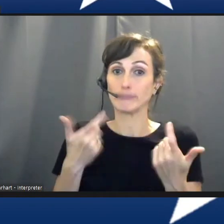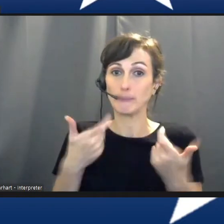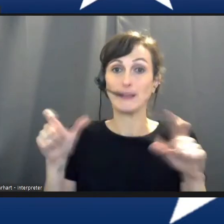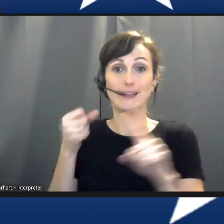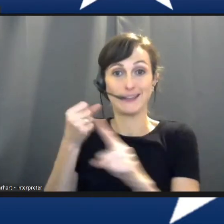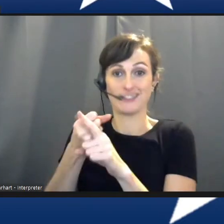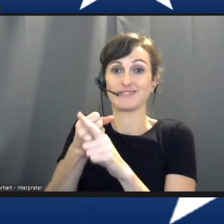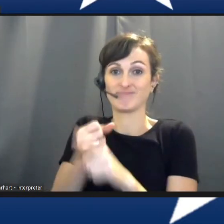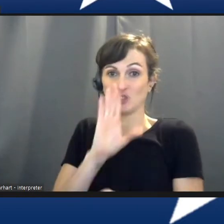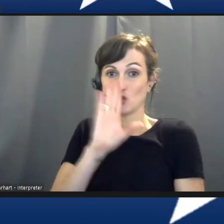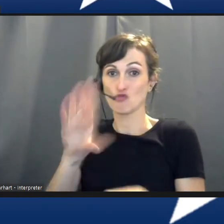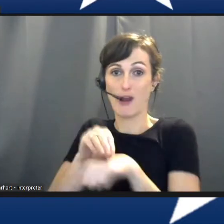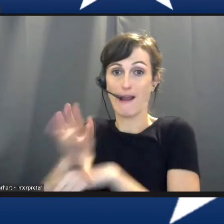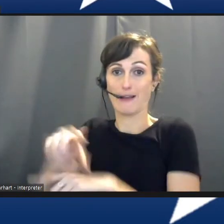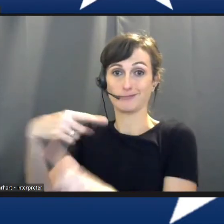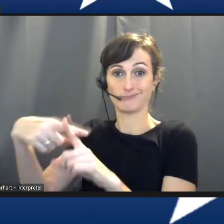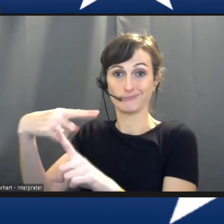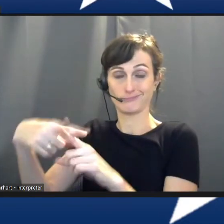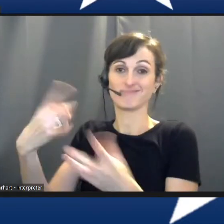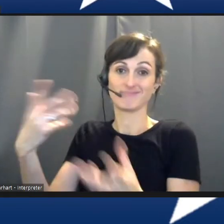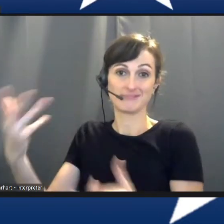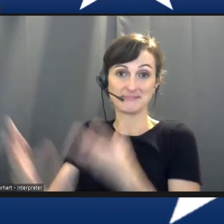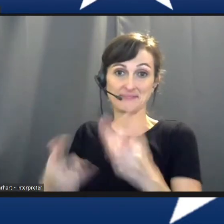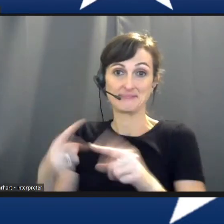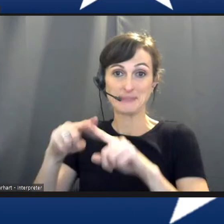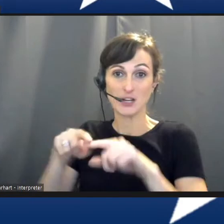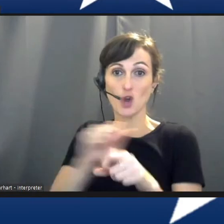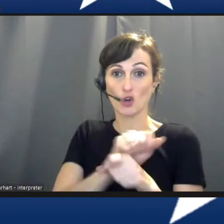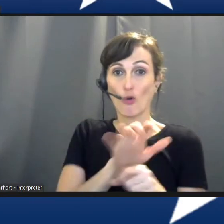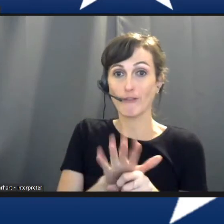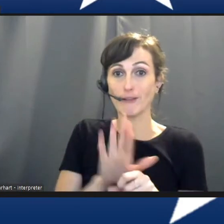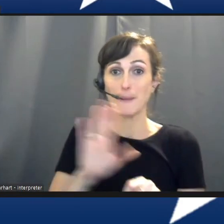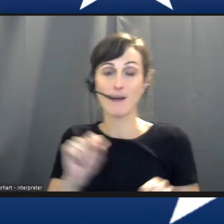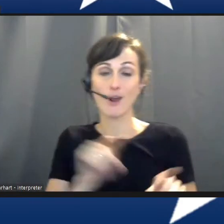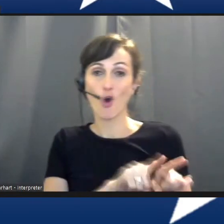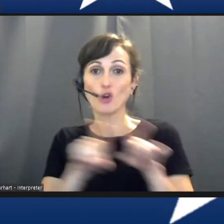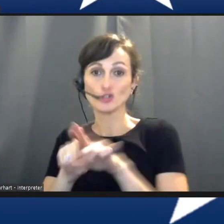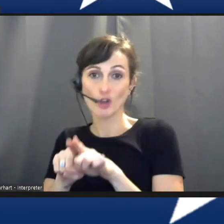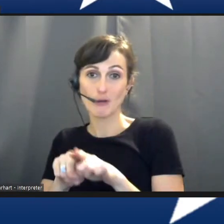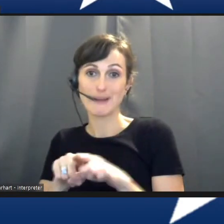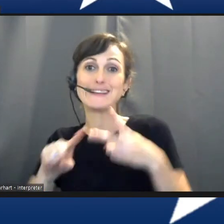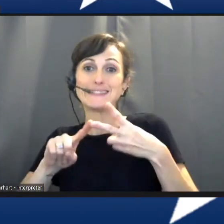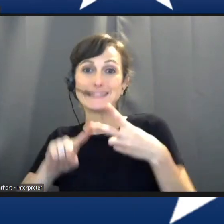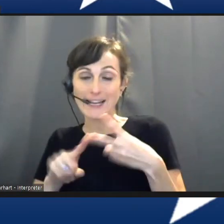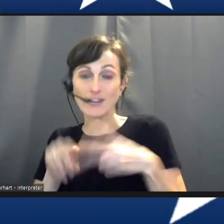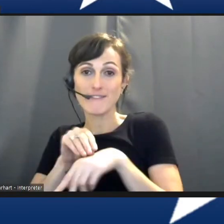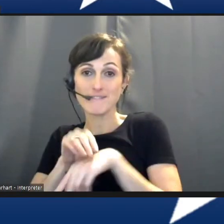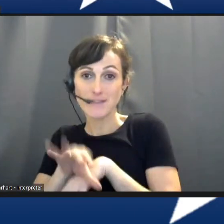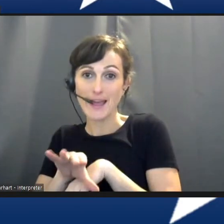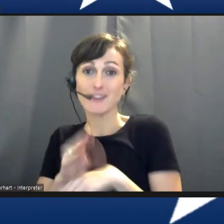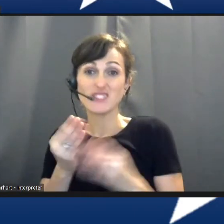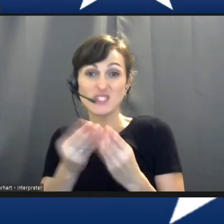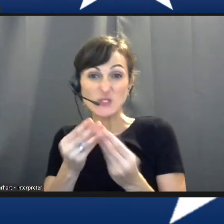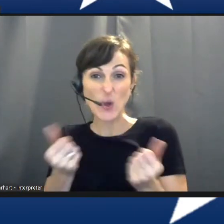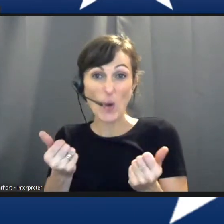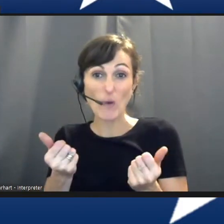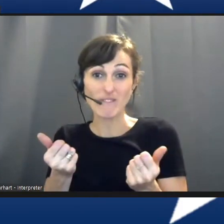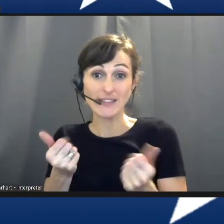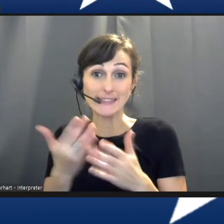direct effect on COVID, but also has a secondary effect of solving some of our space